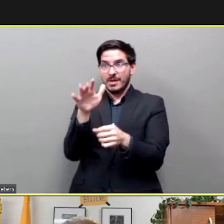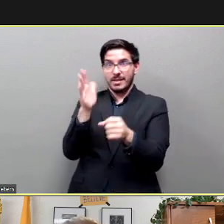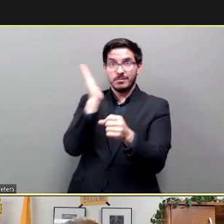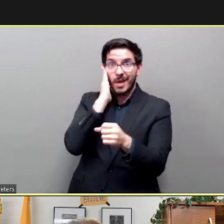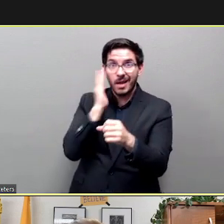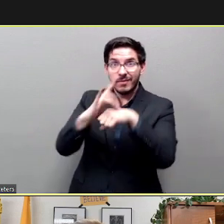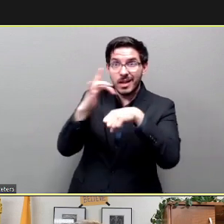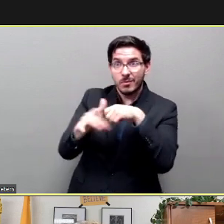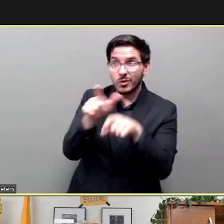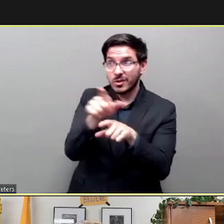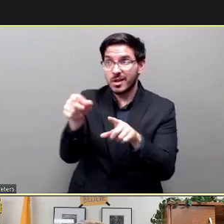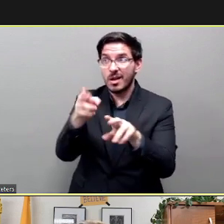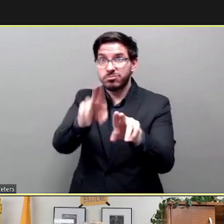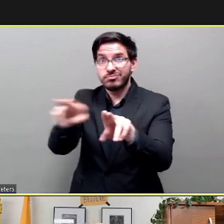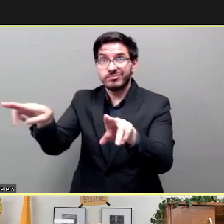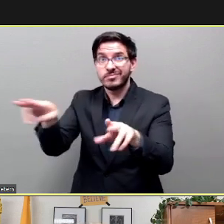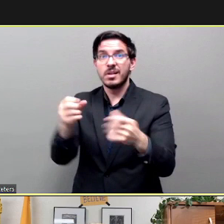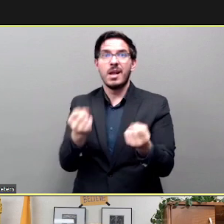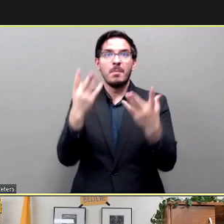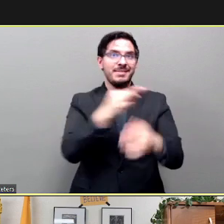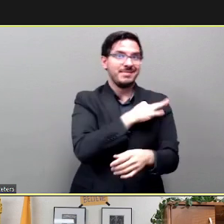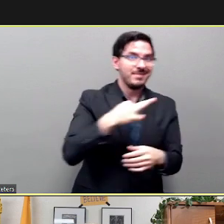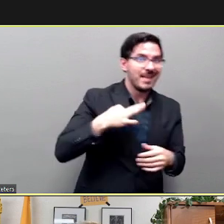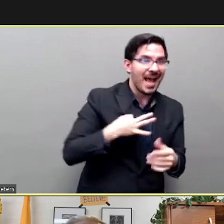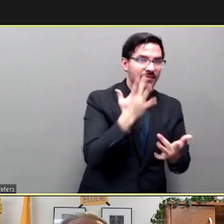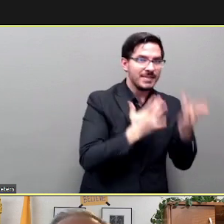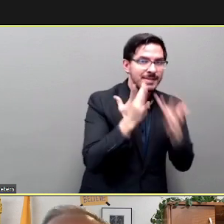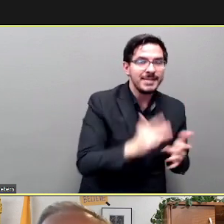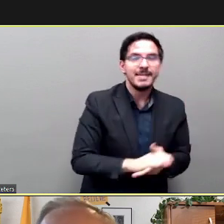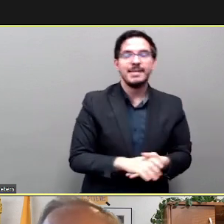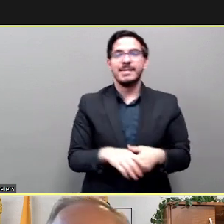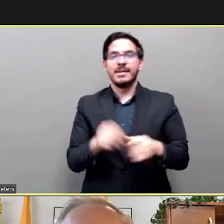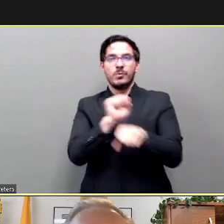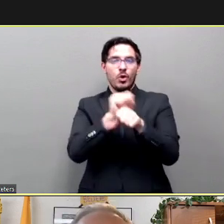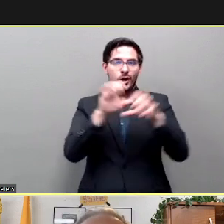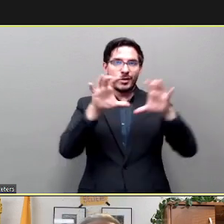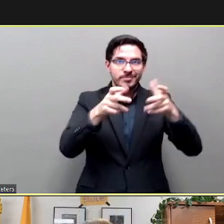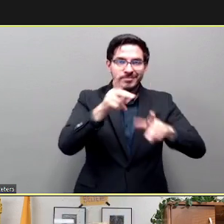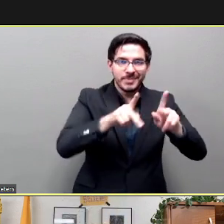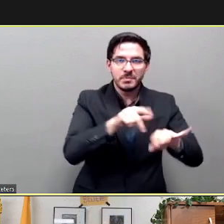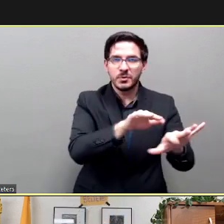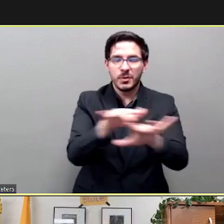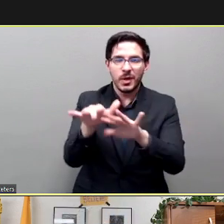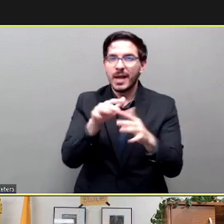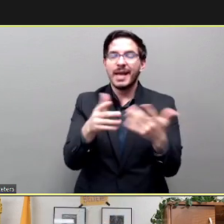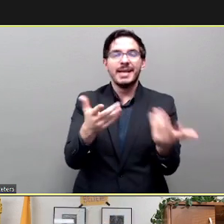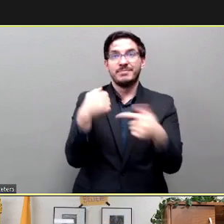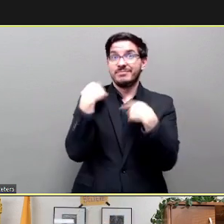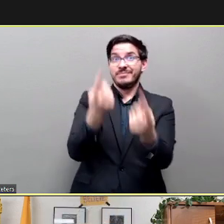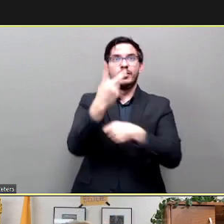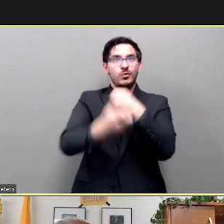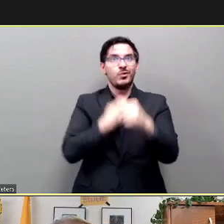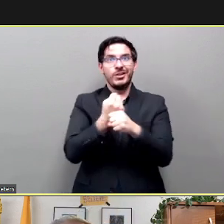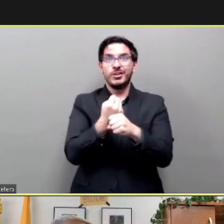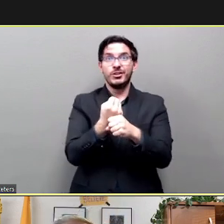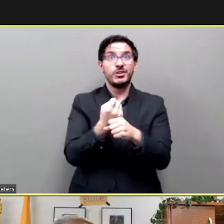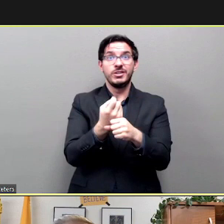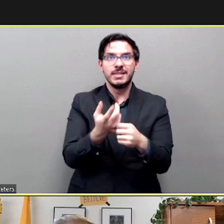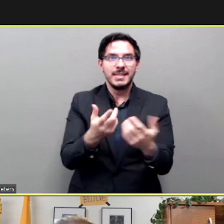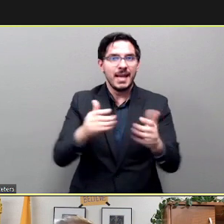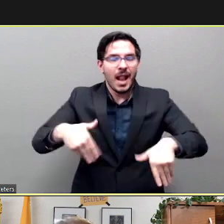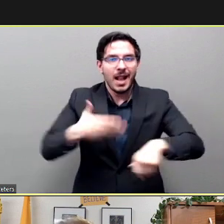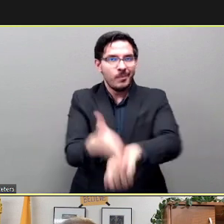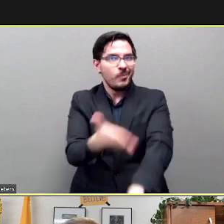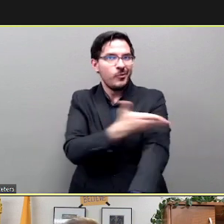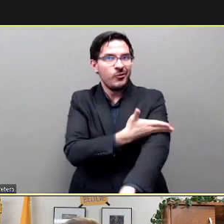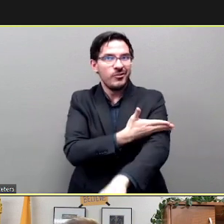incredible challenges with workforce in healthcare that we've been talking about now for 2 years and not getting better, actually getting a little bit